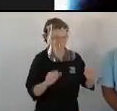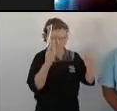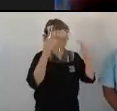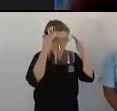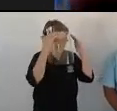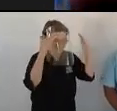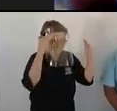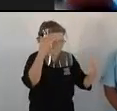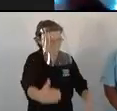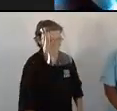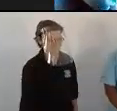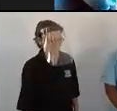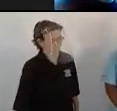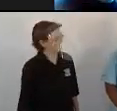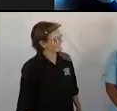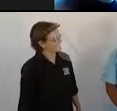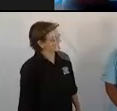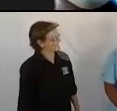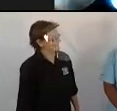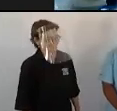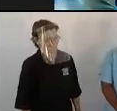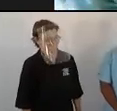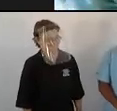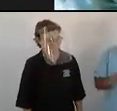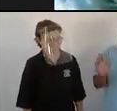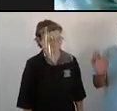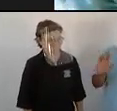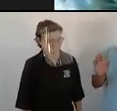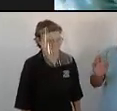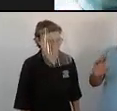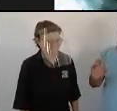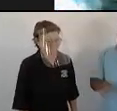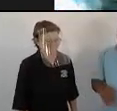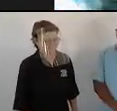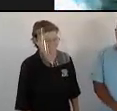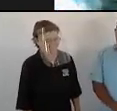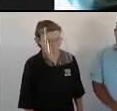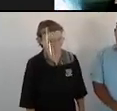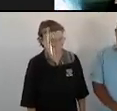Try and pin their video so that you can see the video as the larger video.